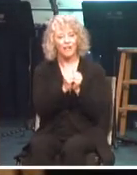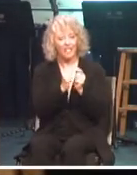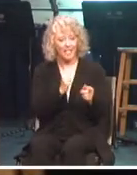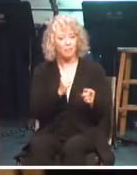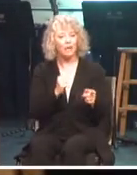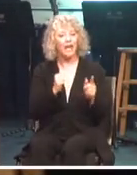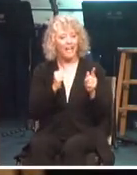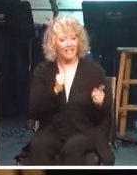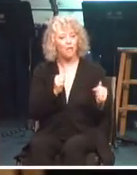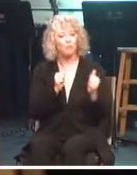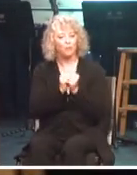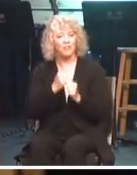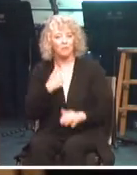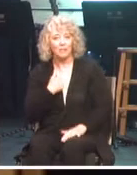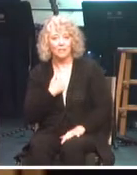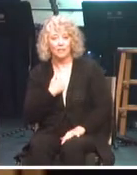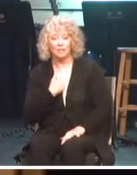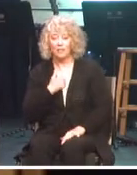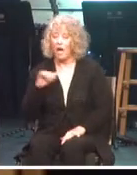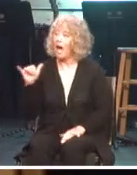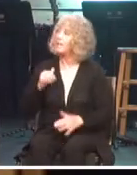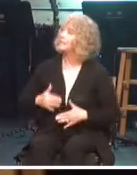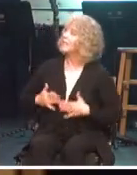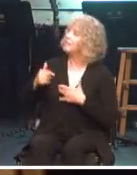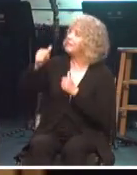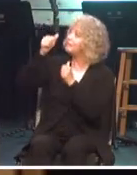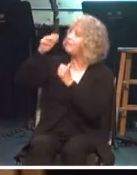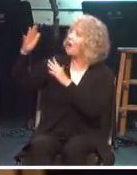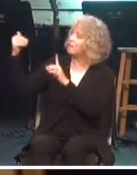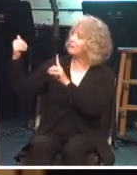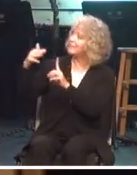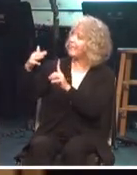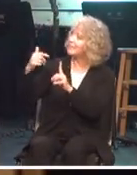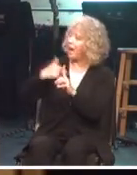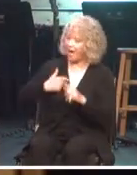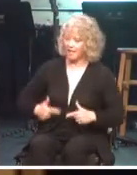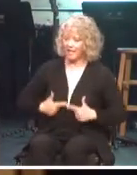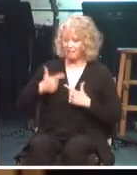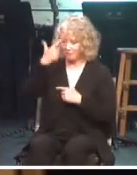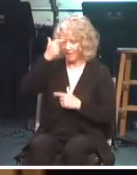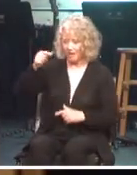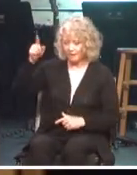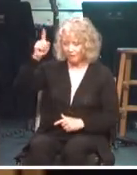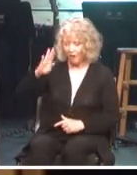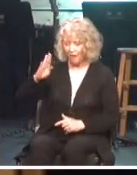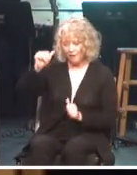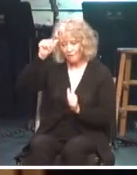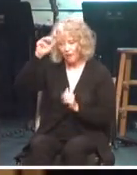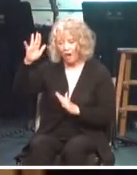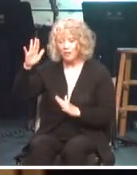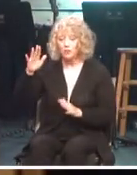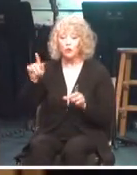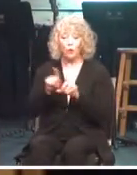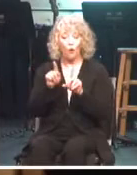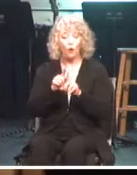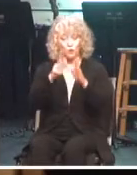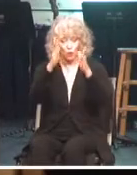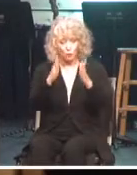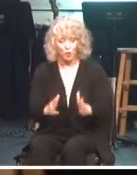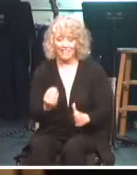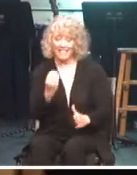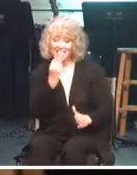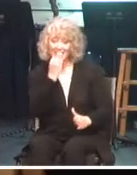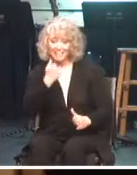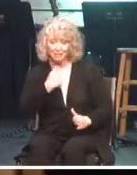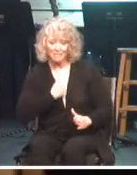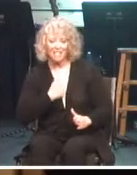As the living Father sent me, and I live because of the Father, so he who eats me, he also will live